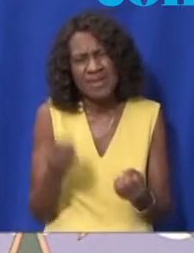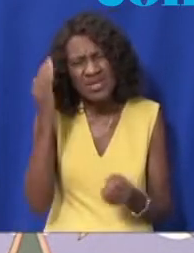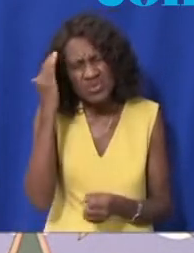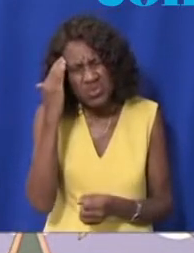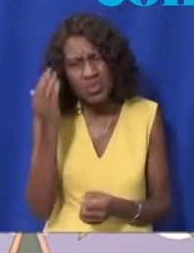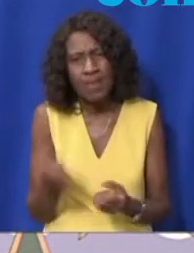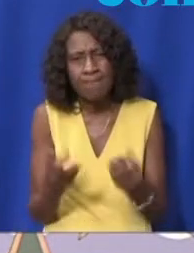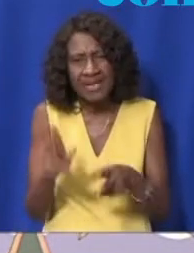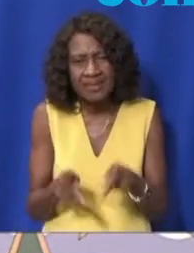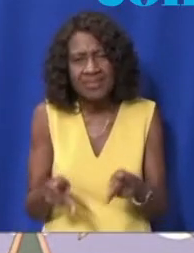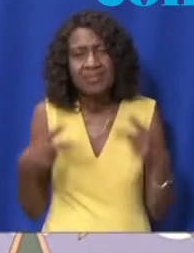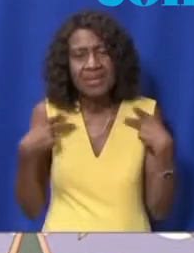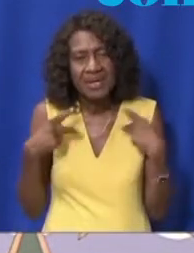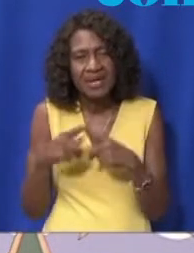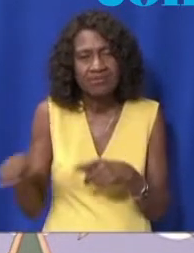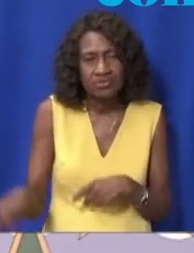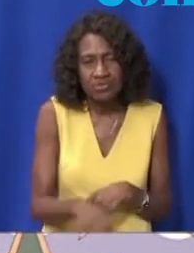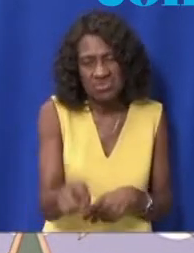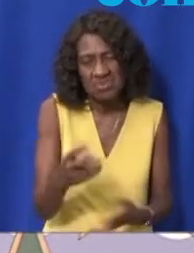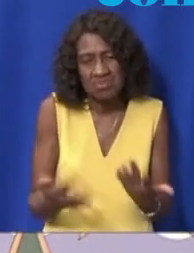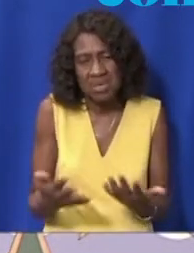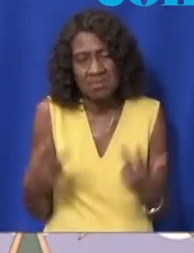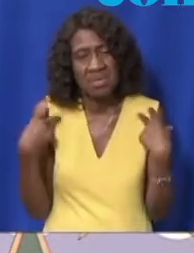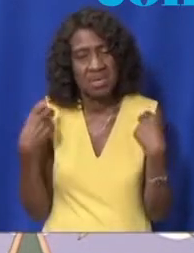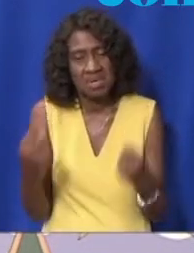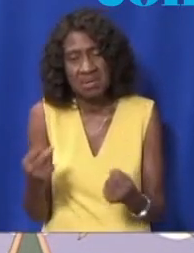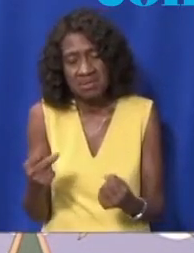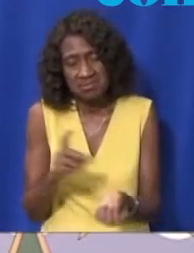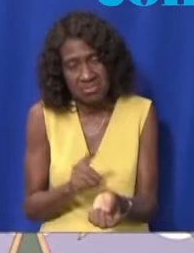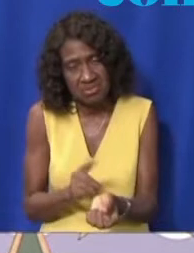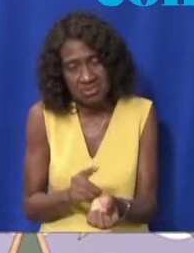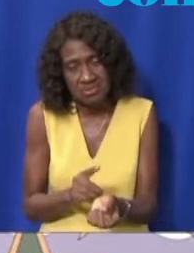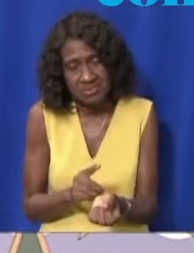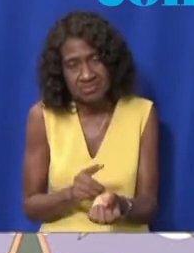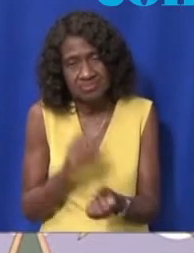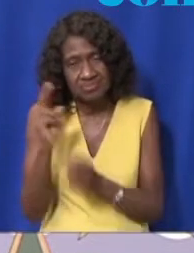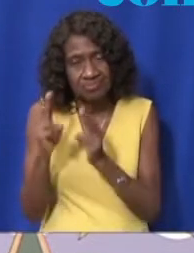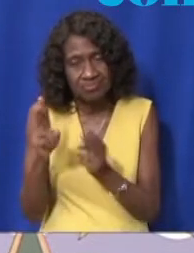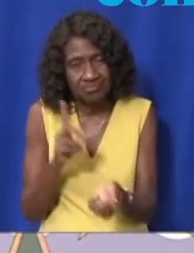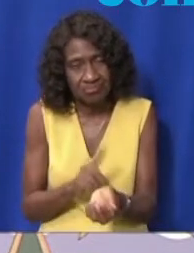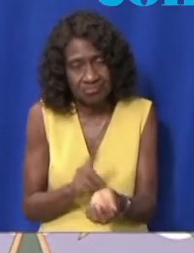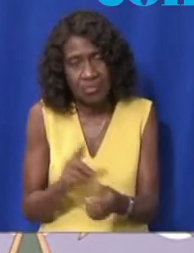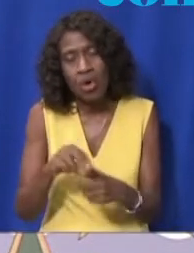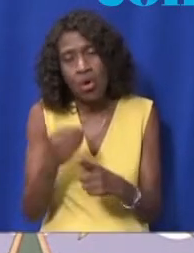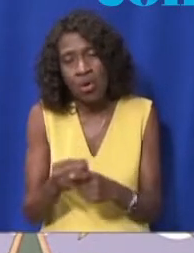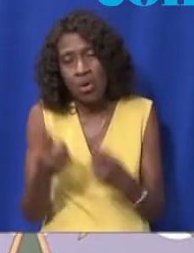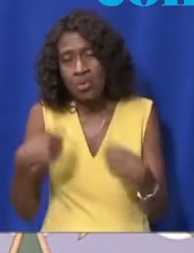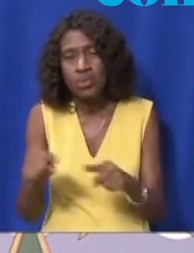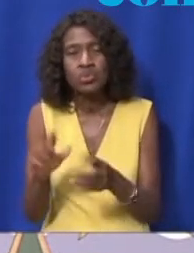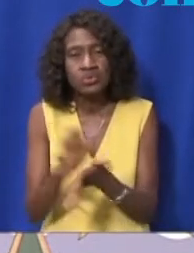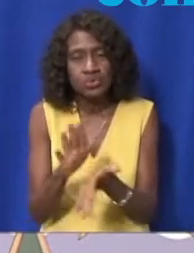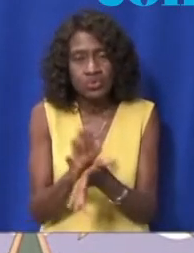whether it's for health reasons, whether it's students, whether it's caring for or having to visit sick and elderly relatives. And I do understand